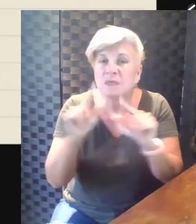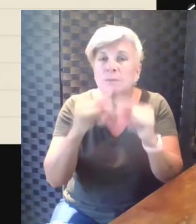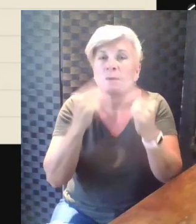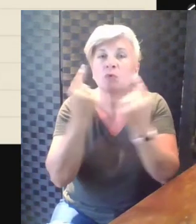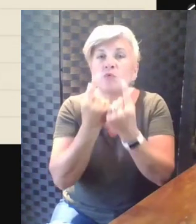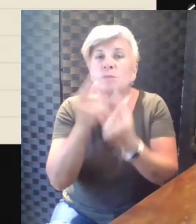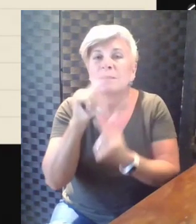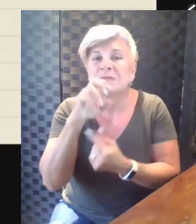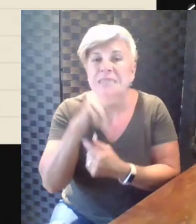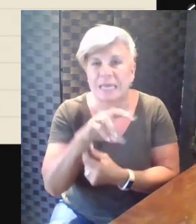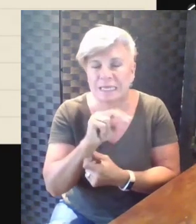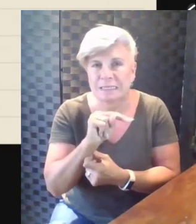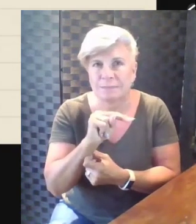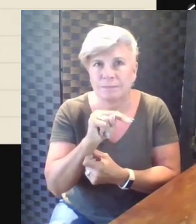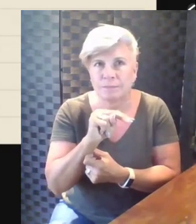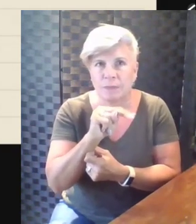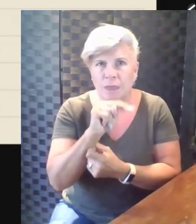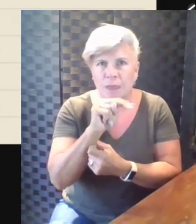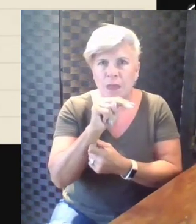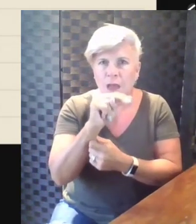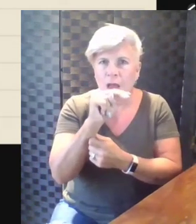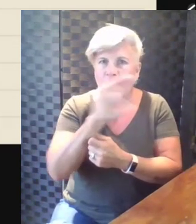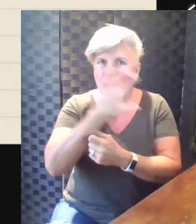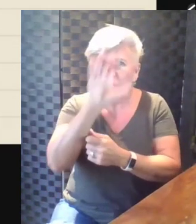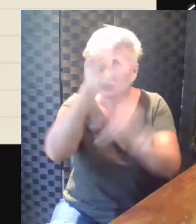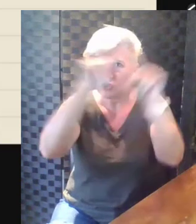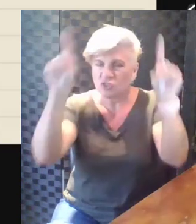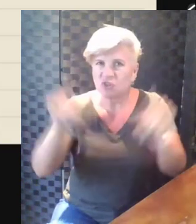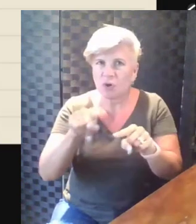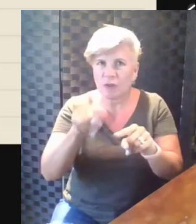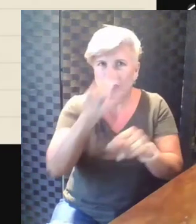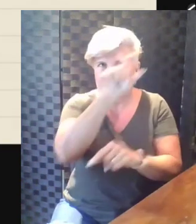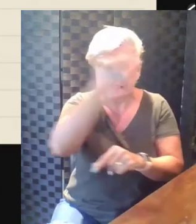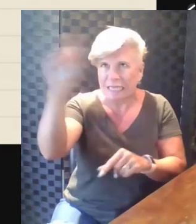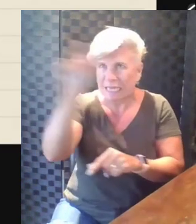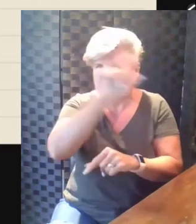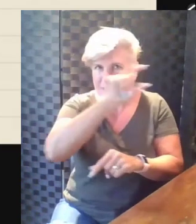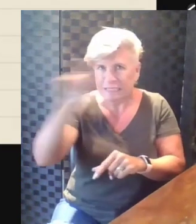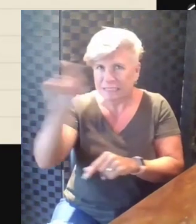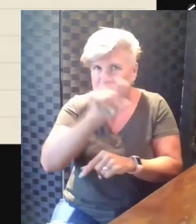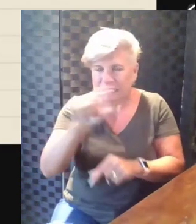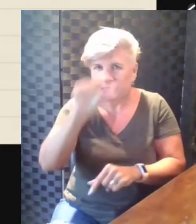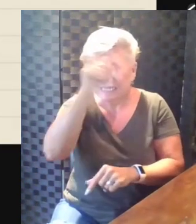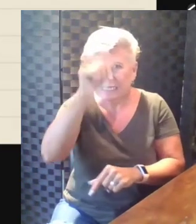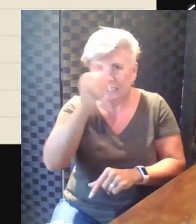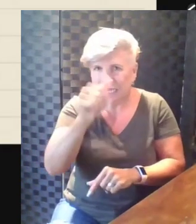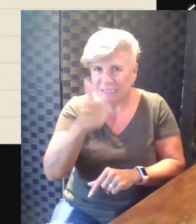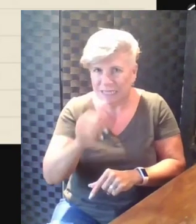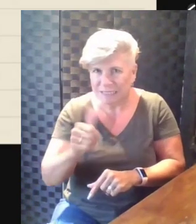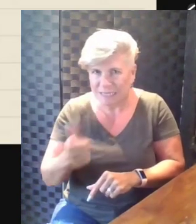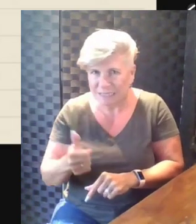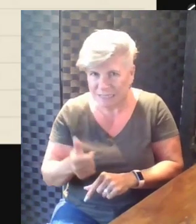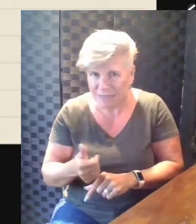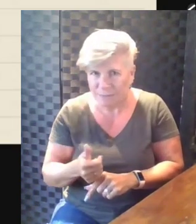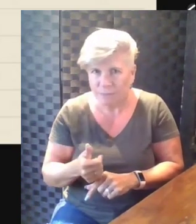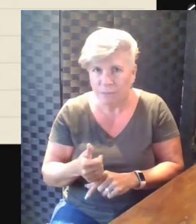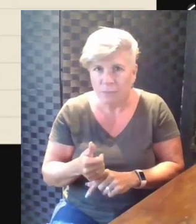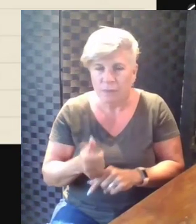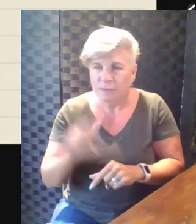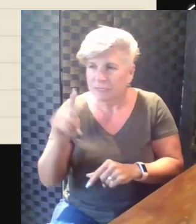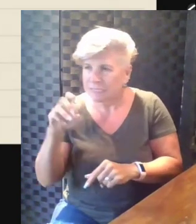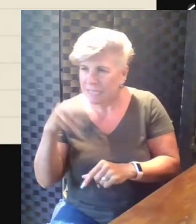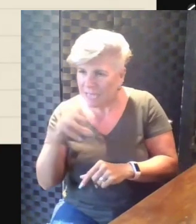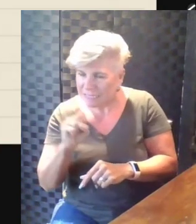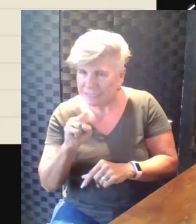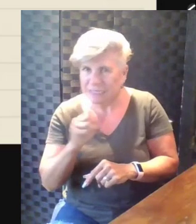a 100 chart, each row has 10 ones. You can combine tens and ones